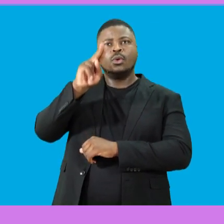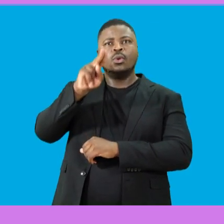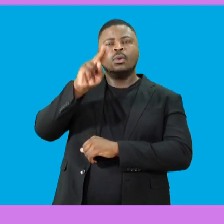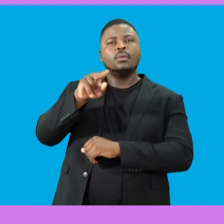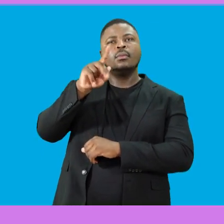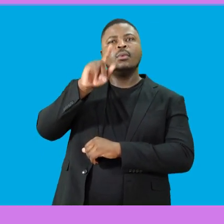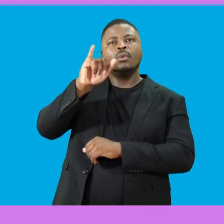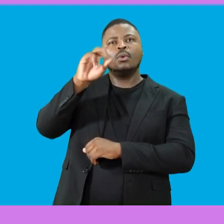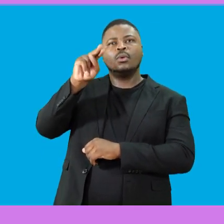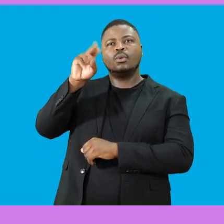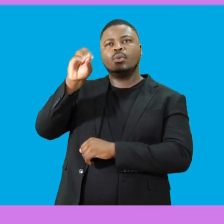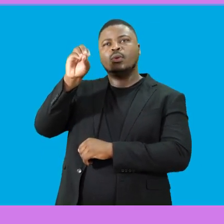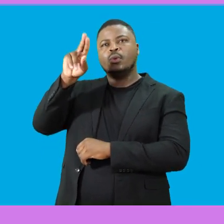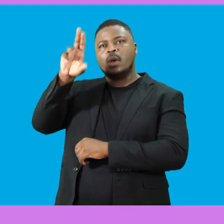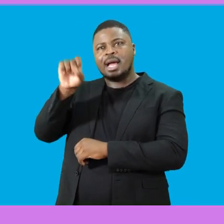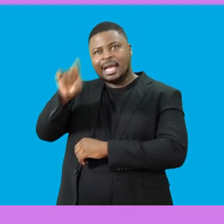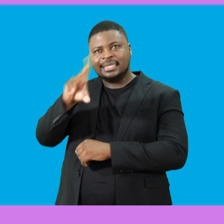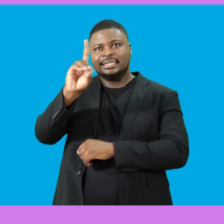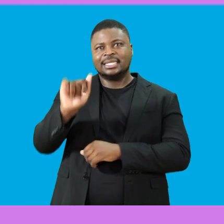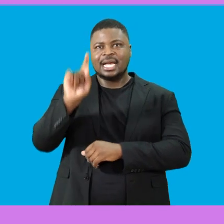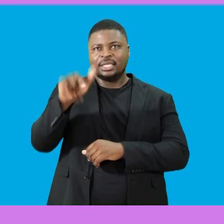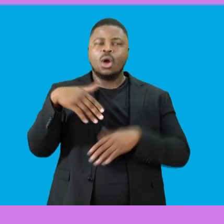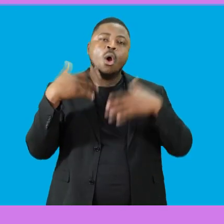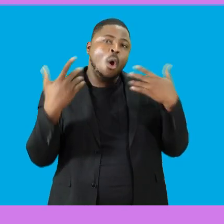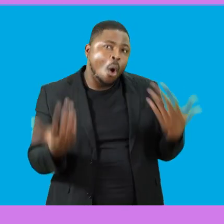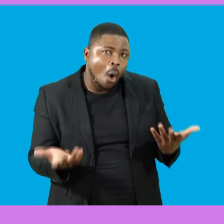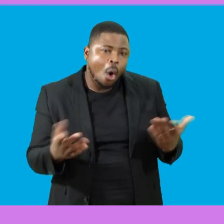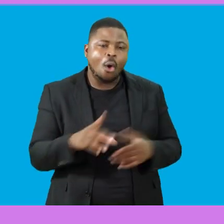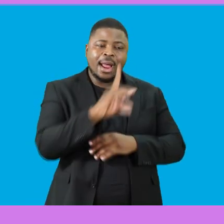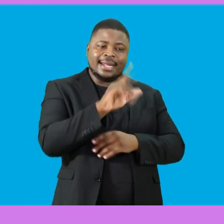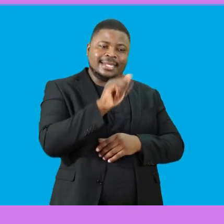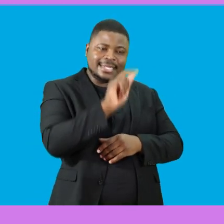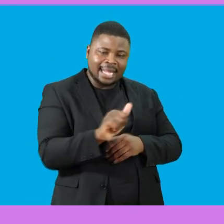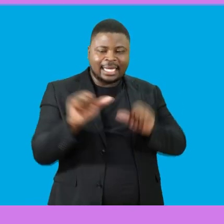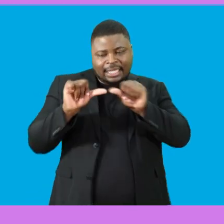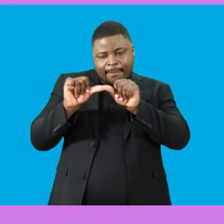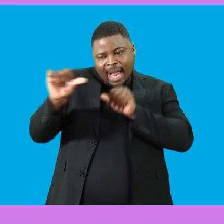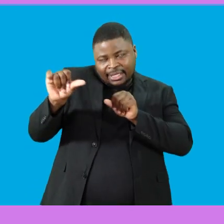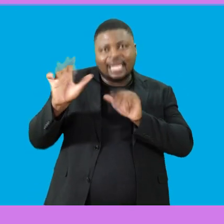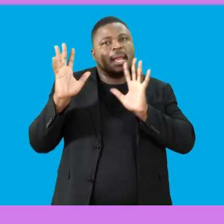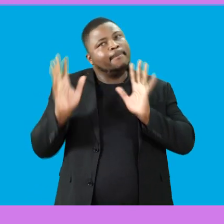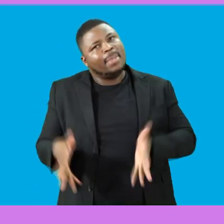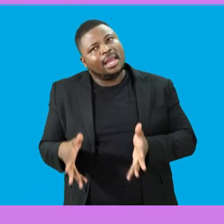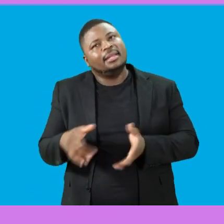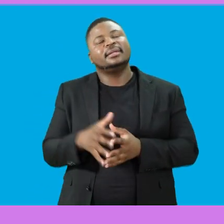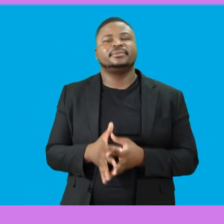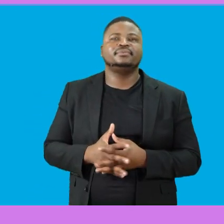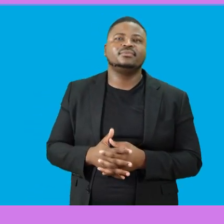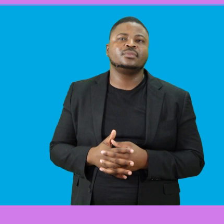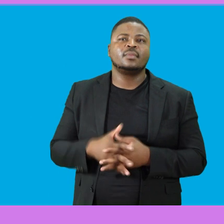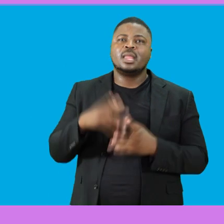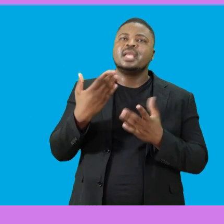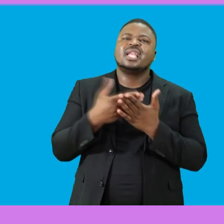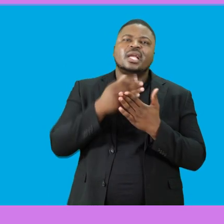data or data that can be measured. Let's say you forgot the word continuous. As long as you've written the data that can